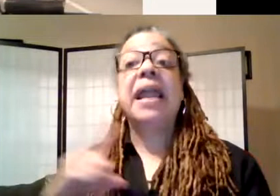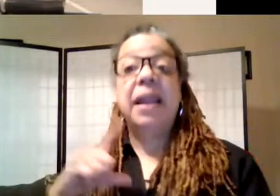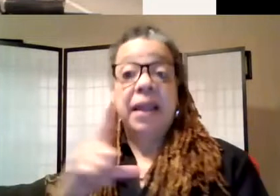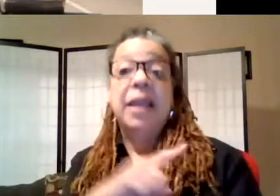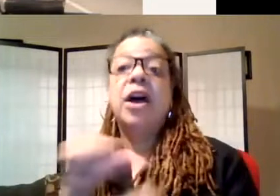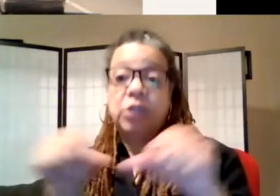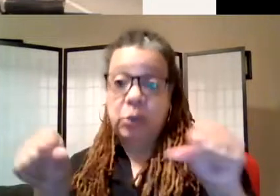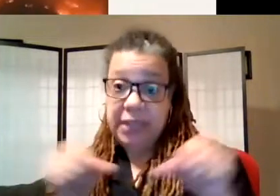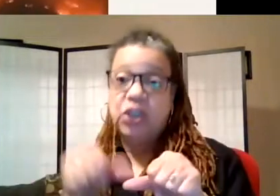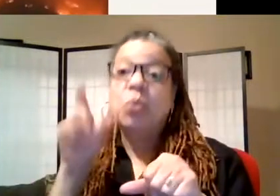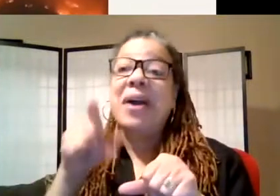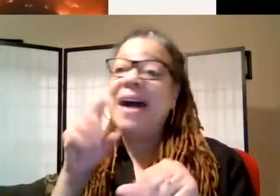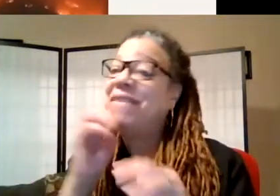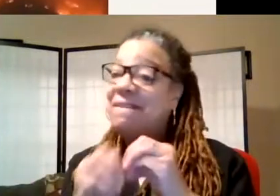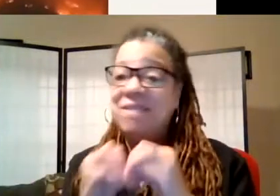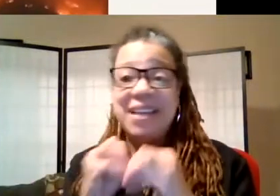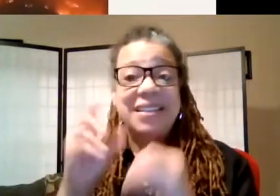for our kids.